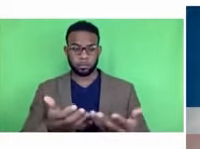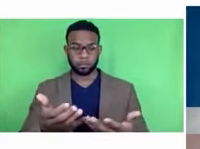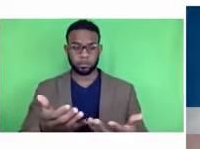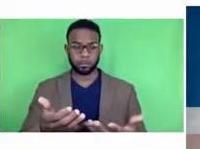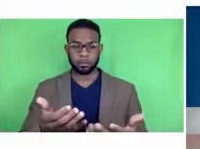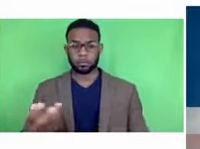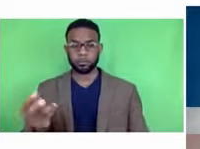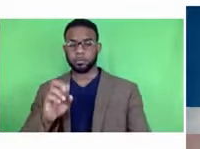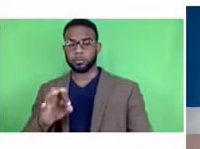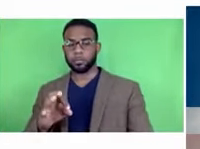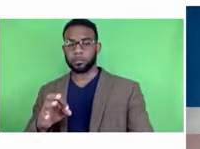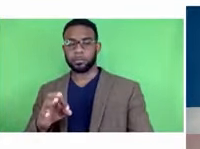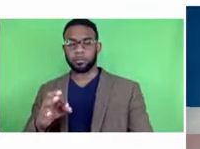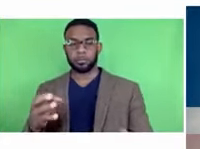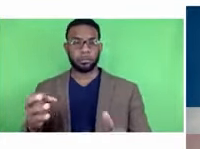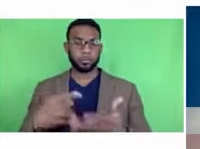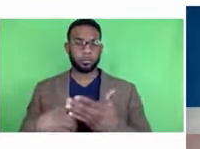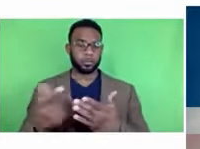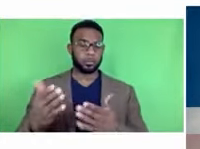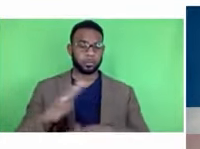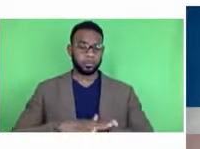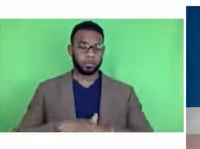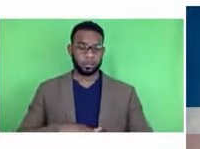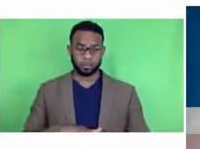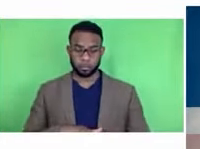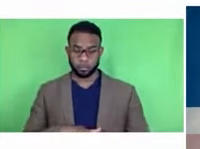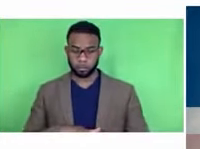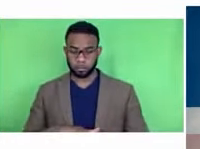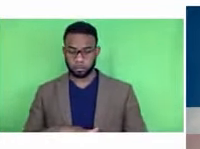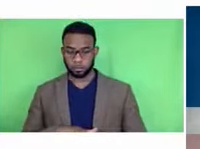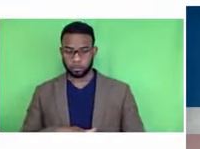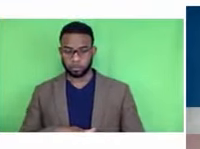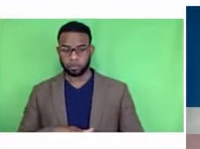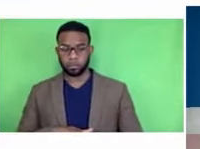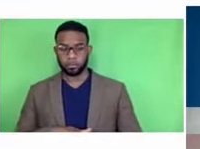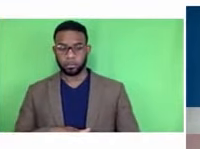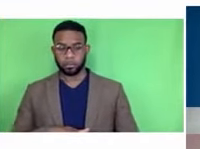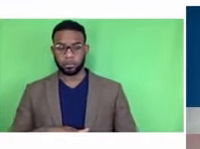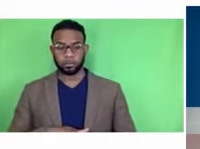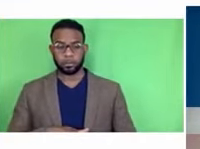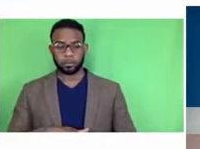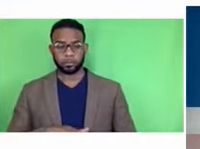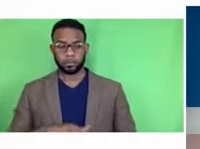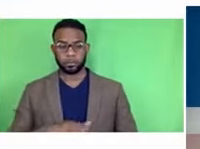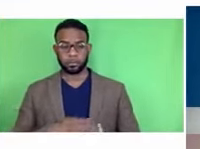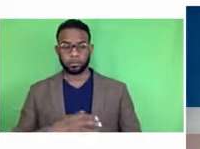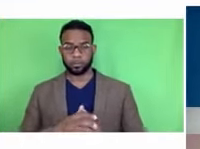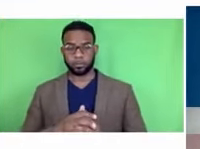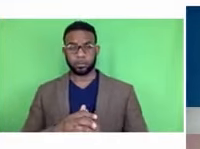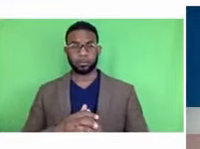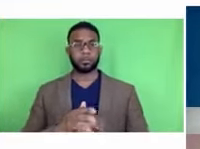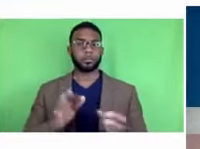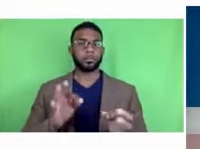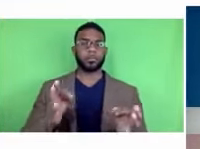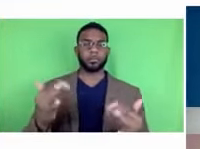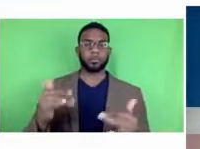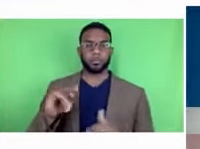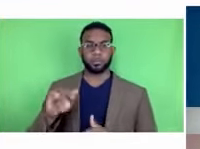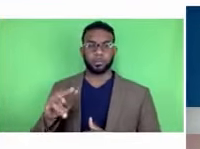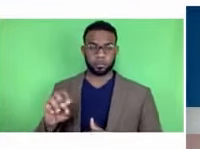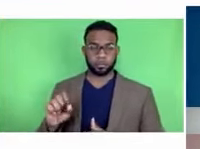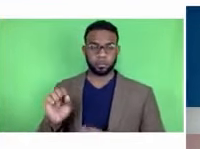of the conversation you're bringing to the table today. So Travis, if you don't mind, we'll start with you. Sure thing. So I'm Travis Woodworth, and I work